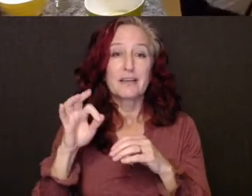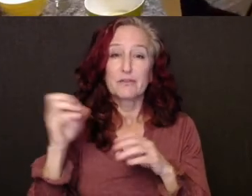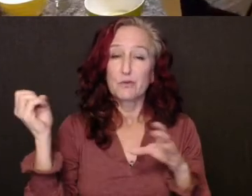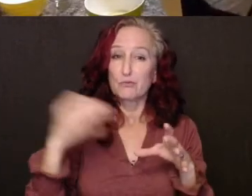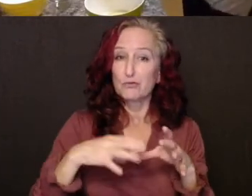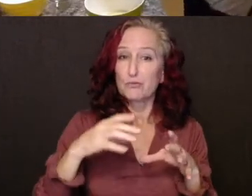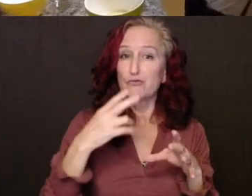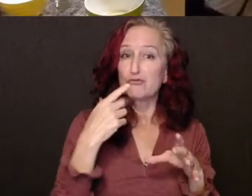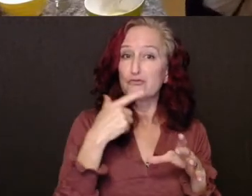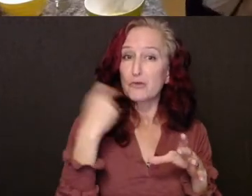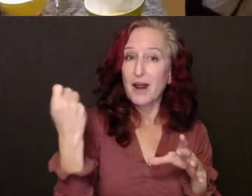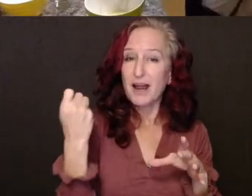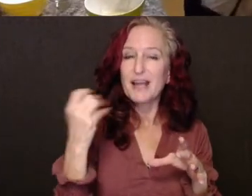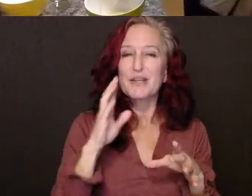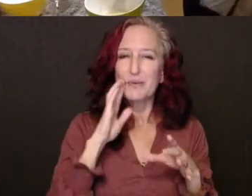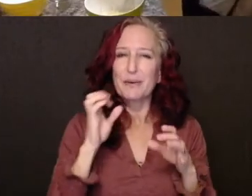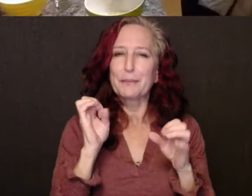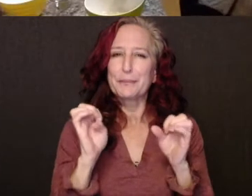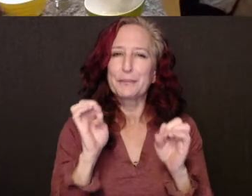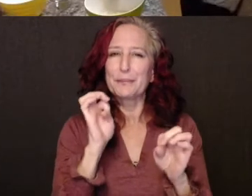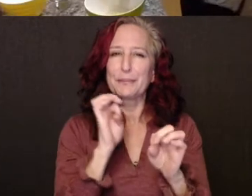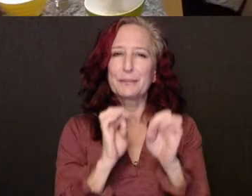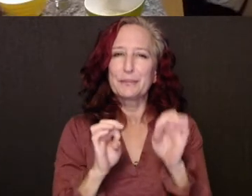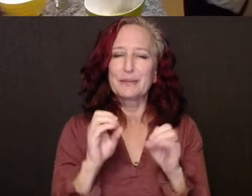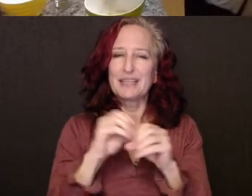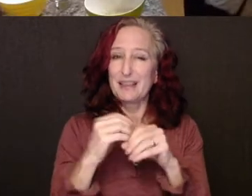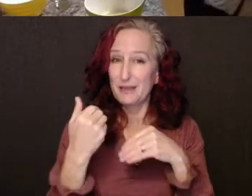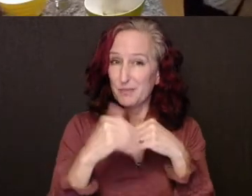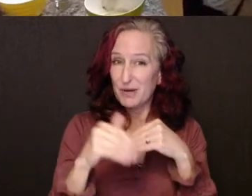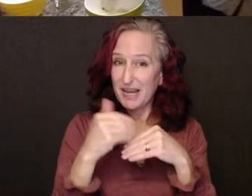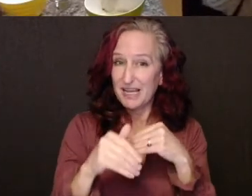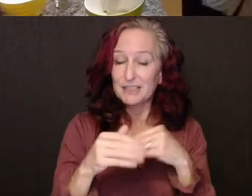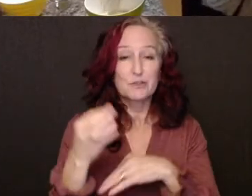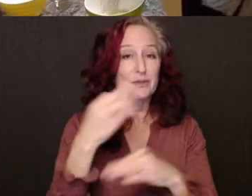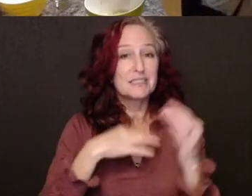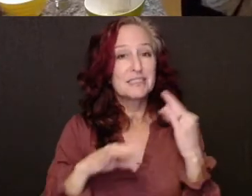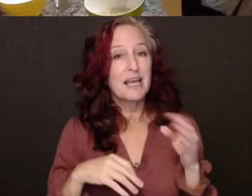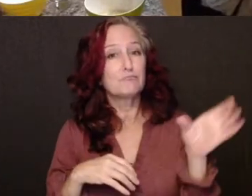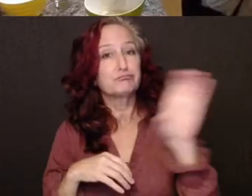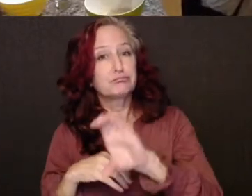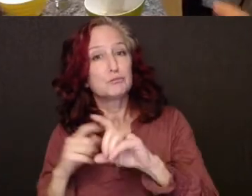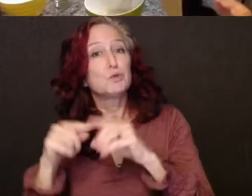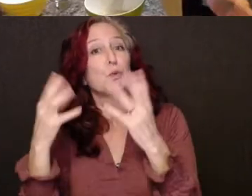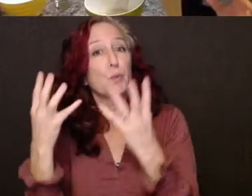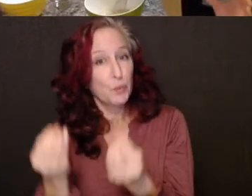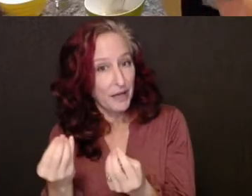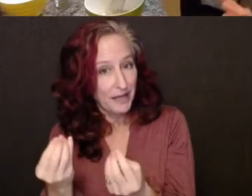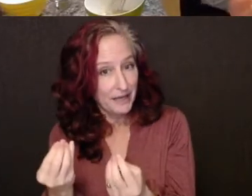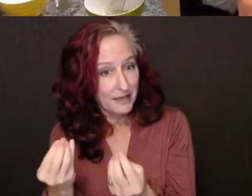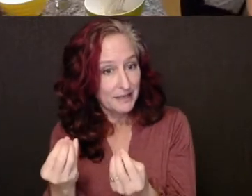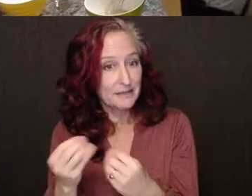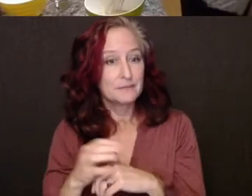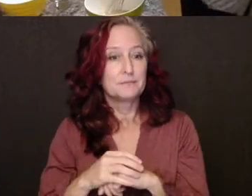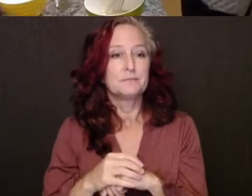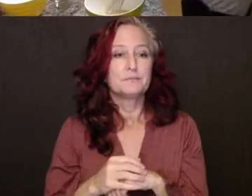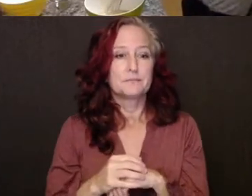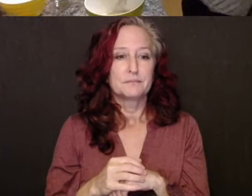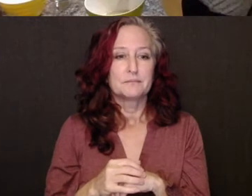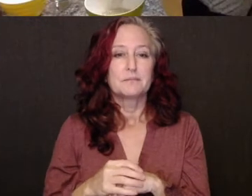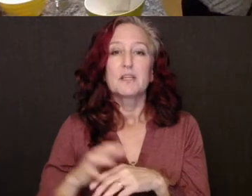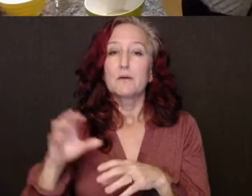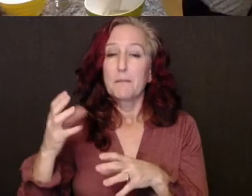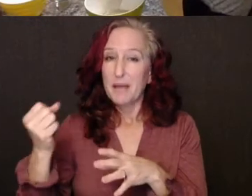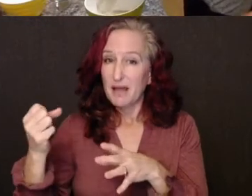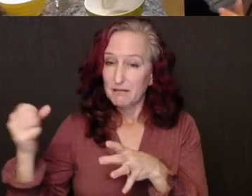which is why we don't use it. So we use organic cane sugar, and those granules are